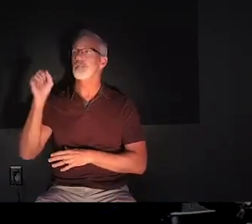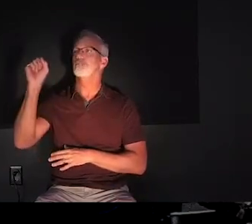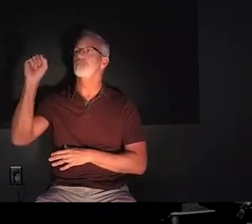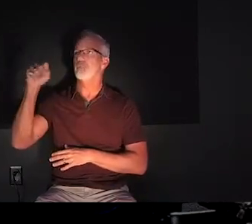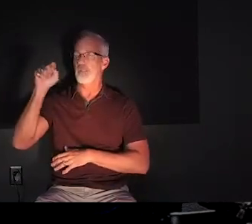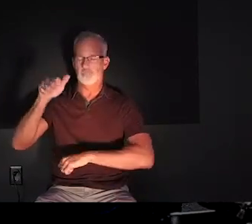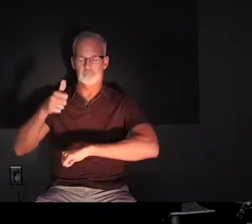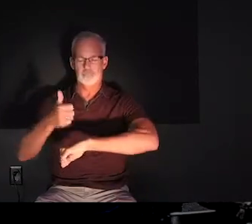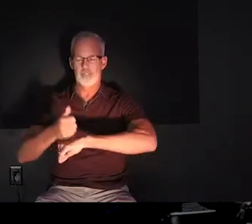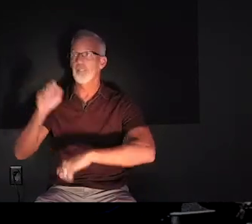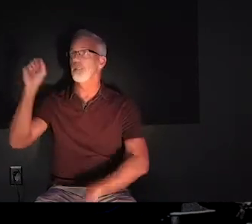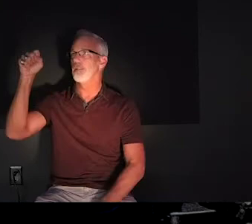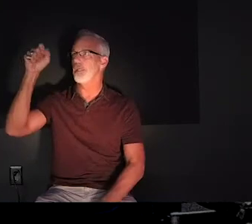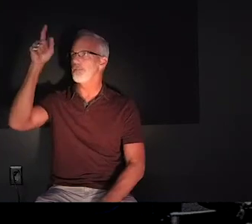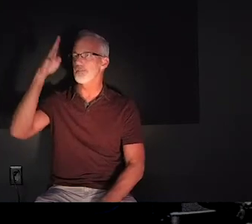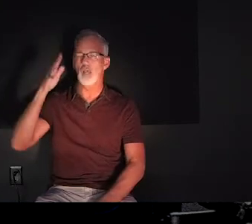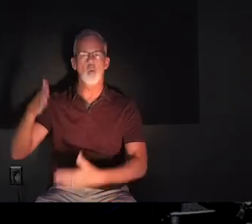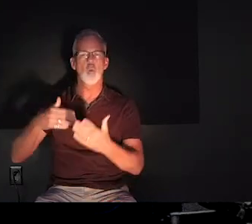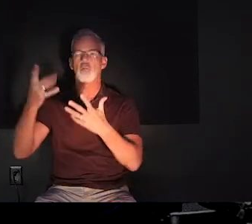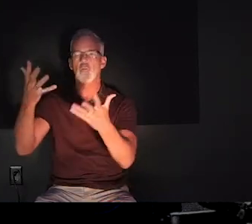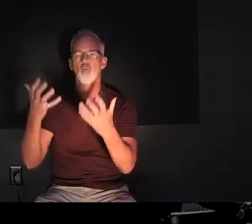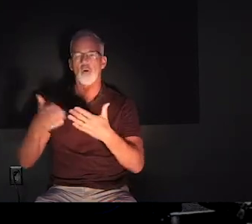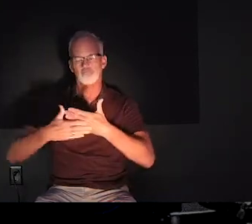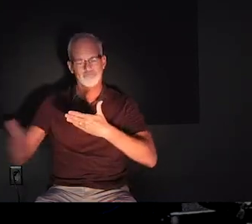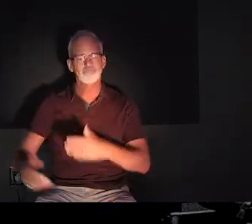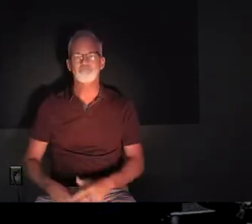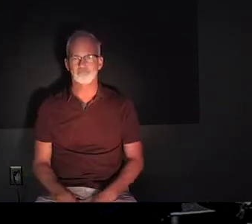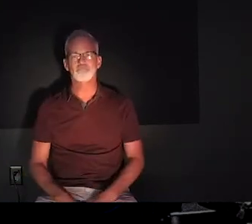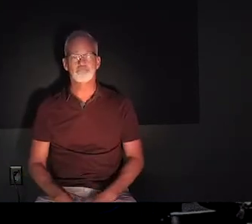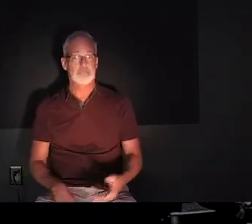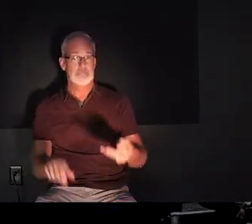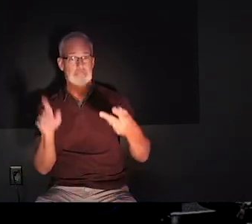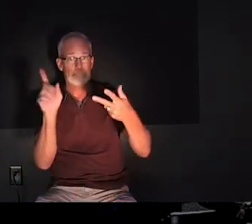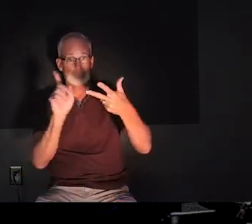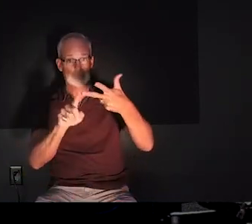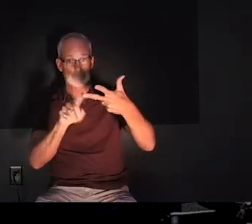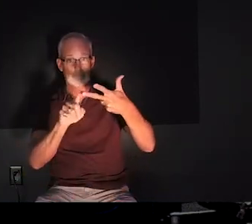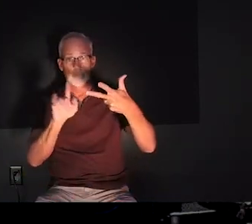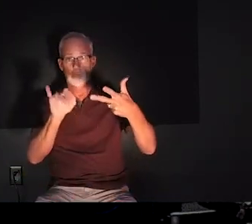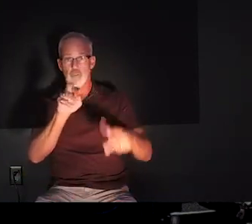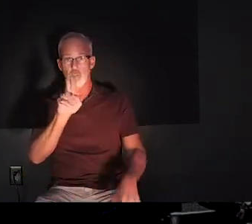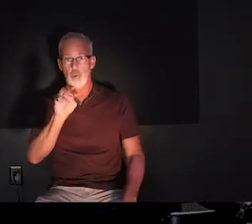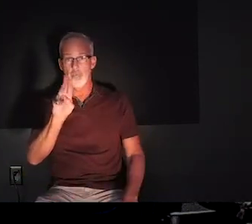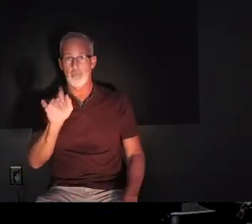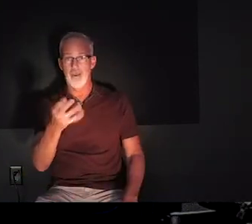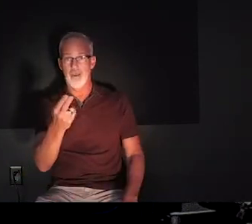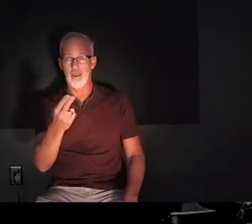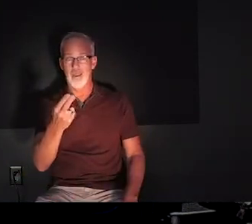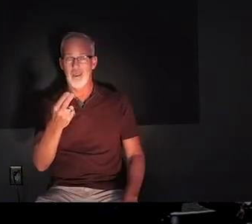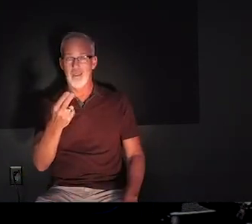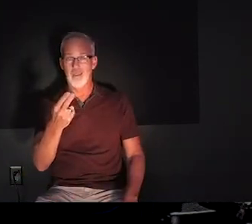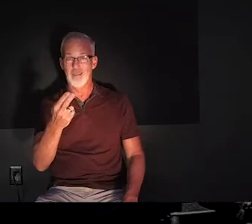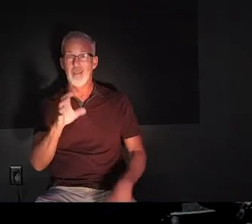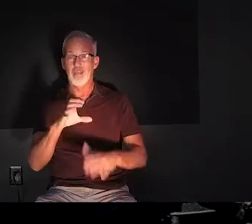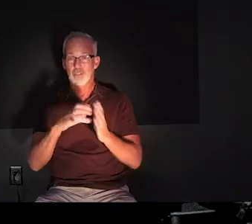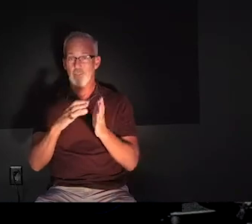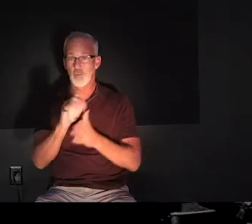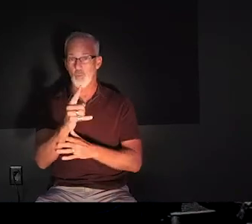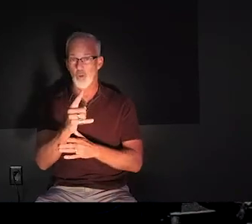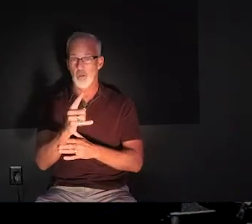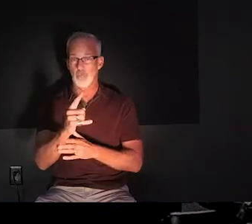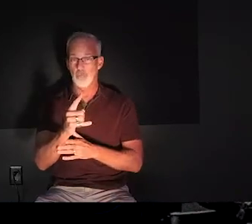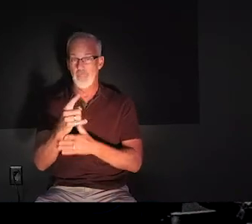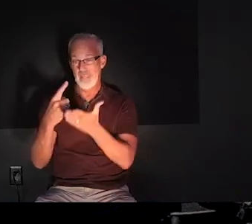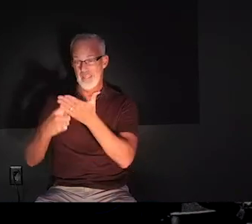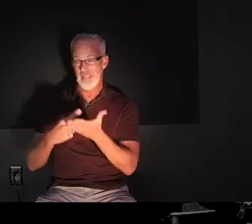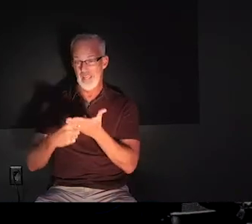put our yes on the table. What about Jeremiah? We know in Jeremiah chapter 1, and as he's having a